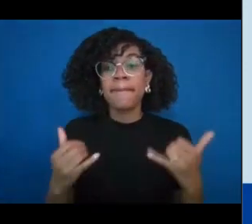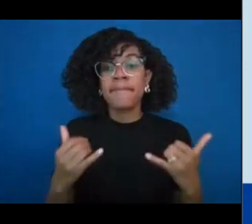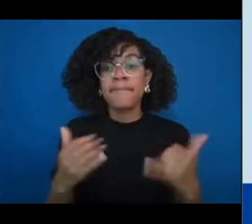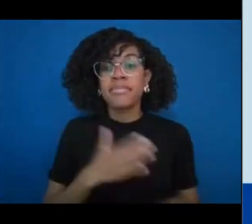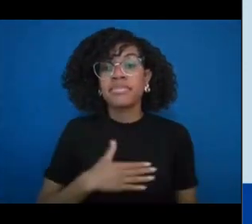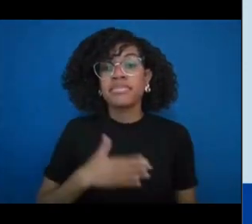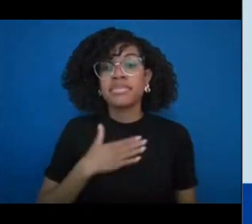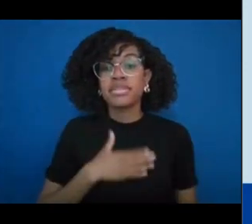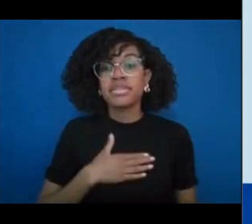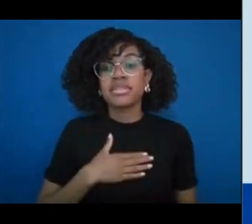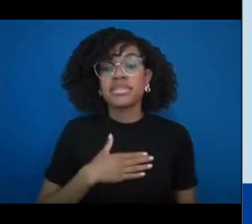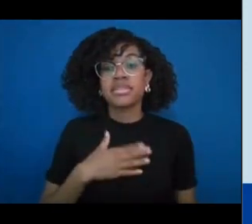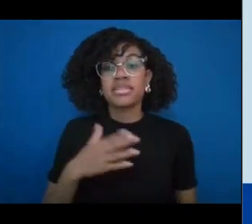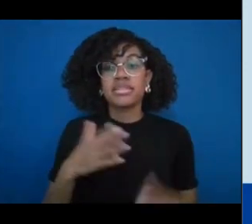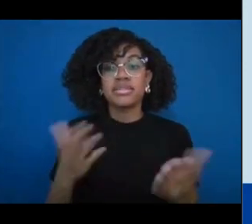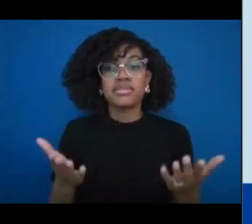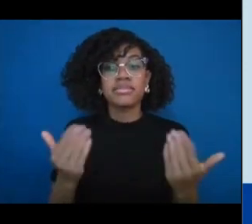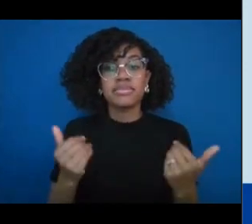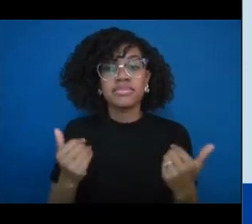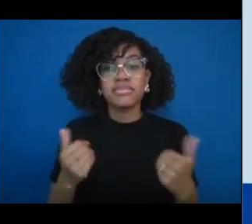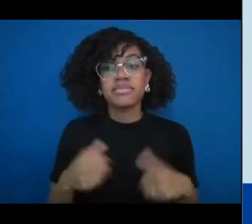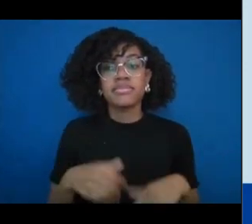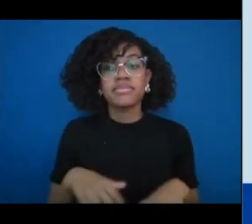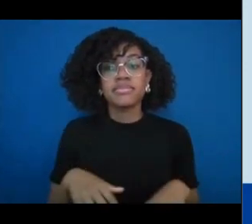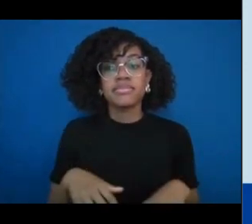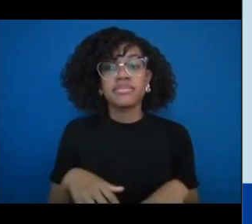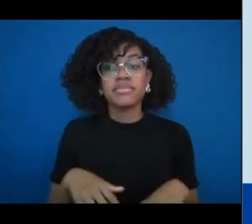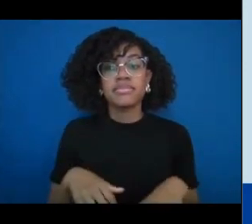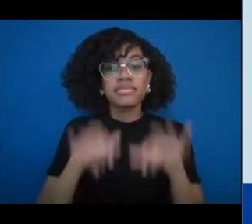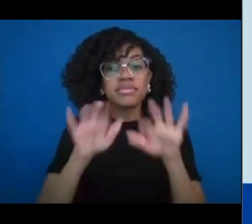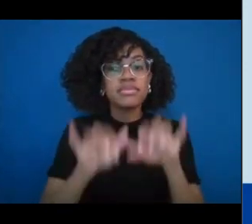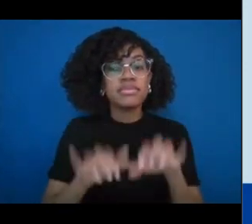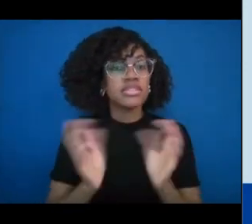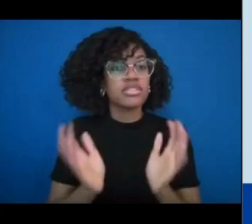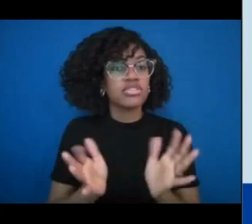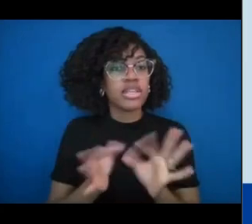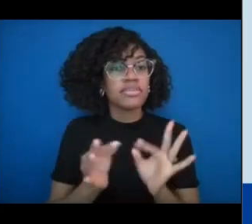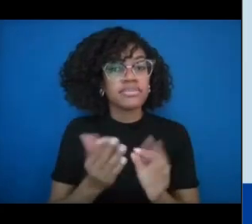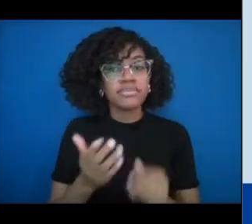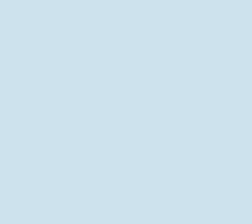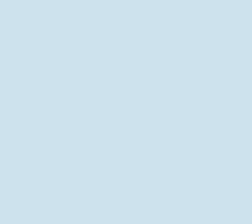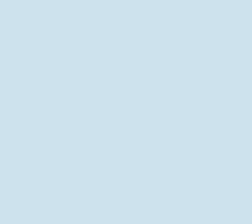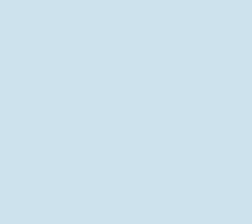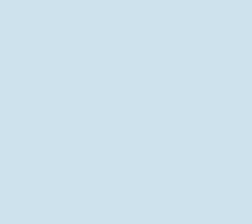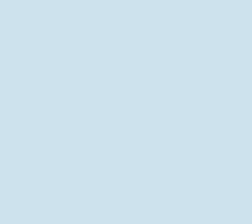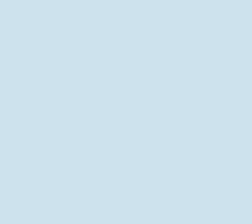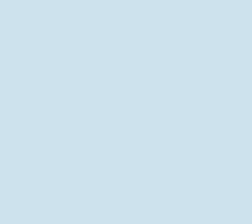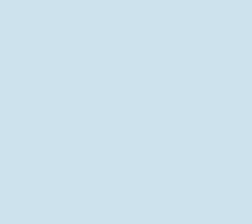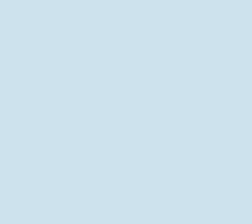please feel free to put your questions in the chat. Amara.